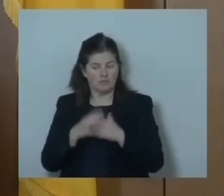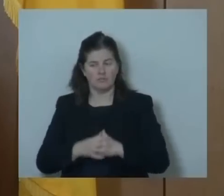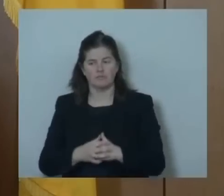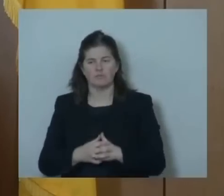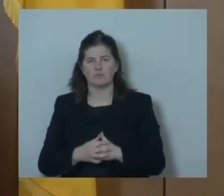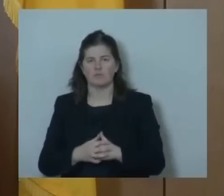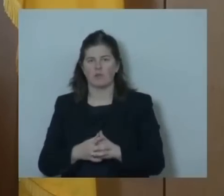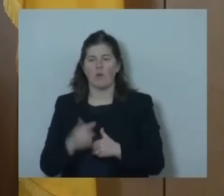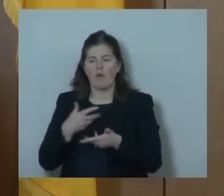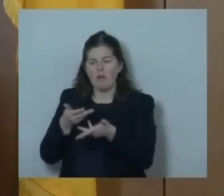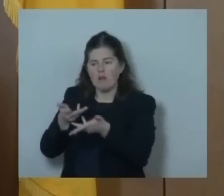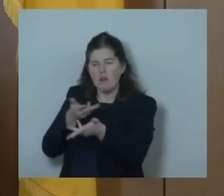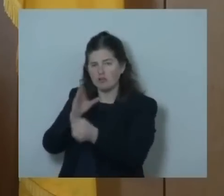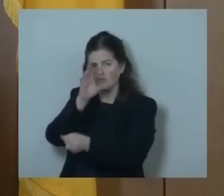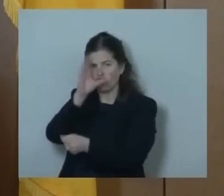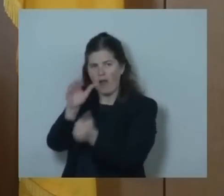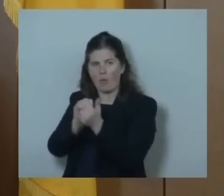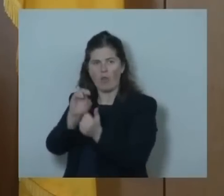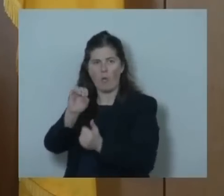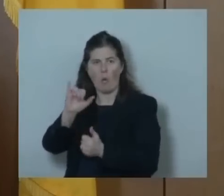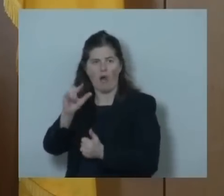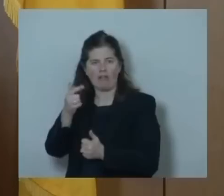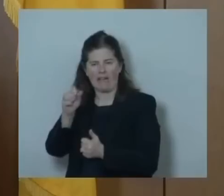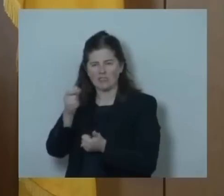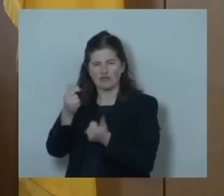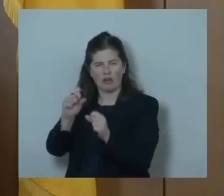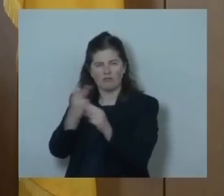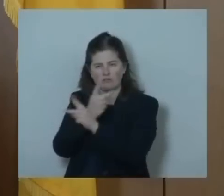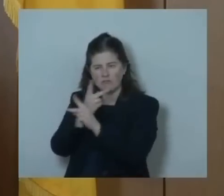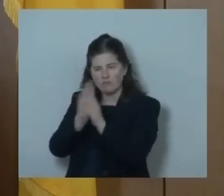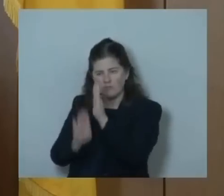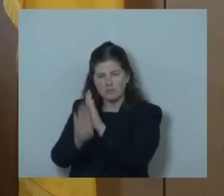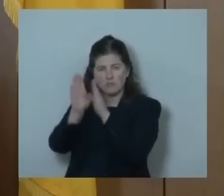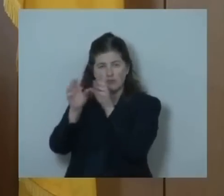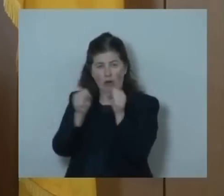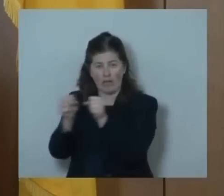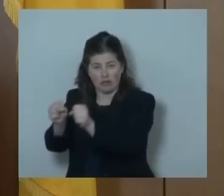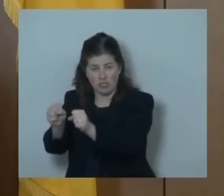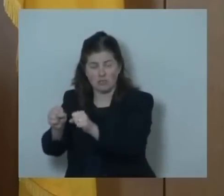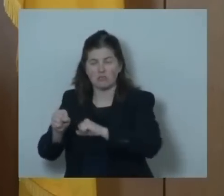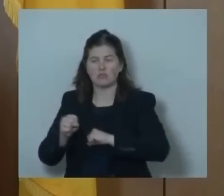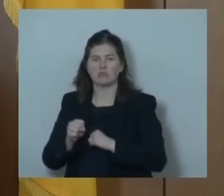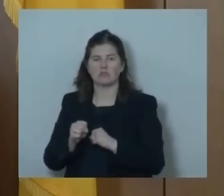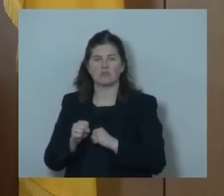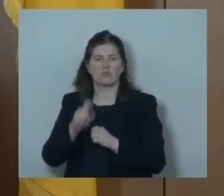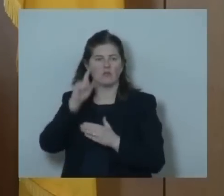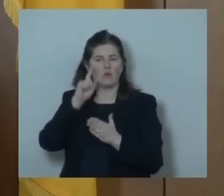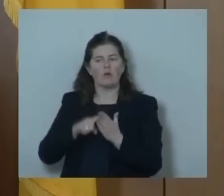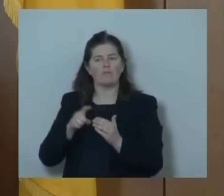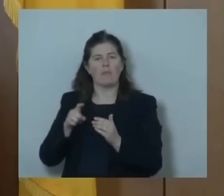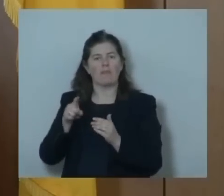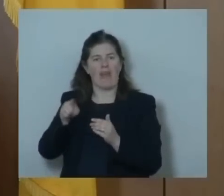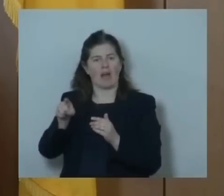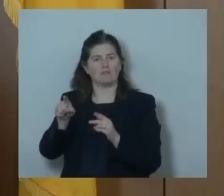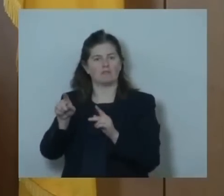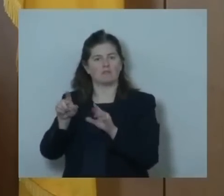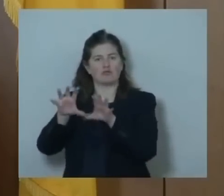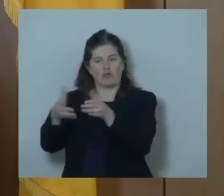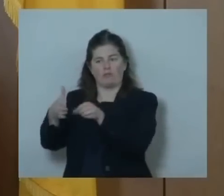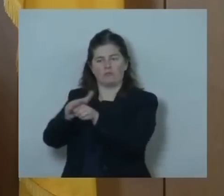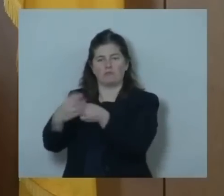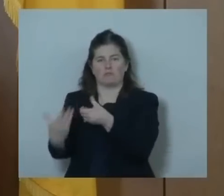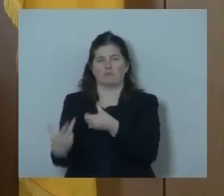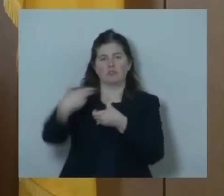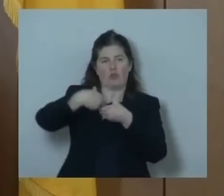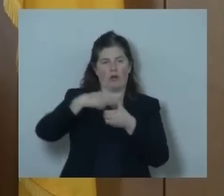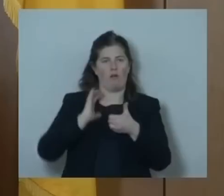working directly with the oil and gas industry on strategies. Part of that also, you can see that they're represented on the Economic